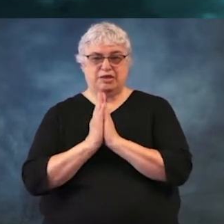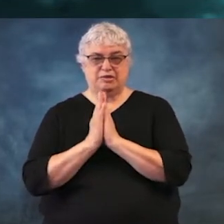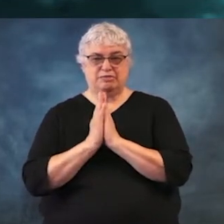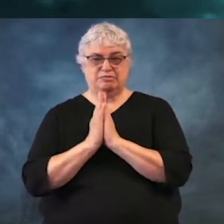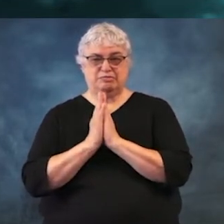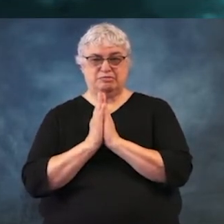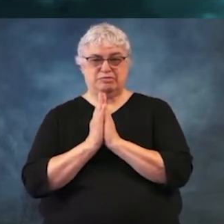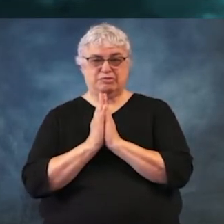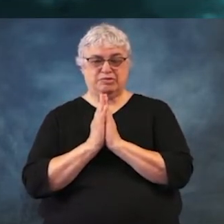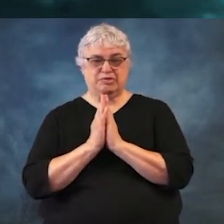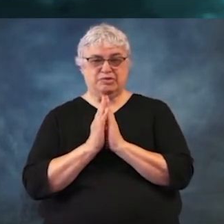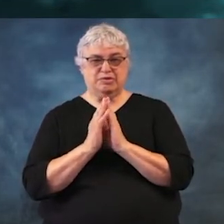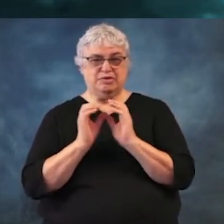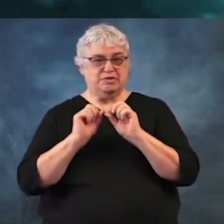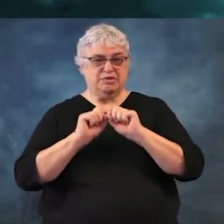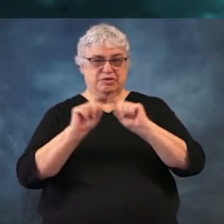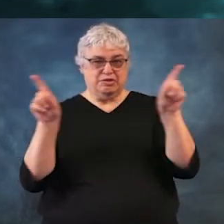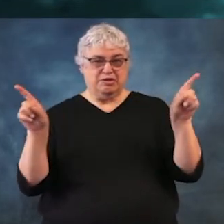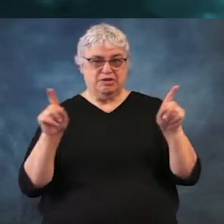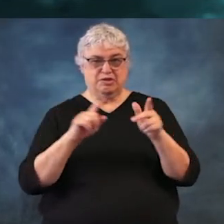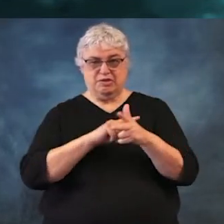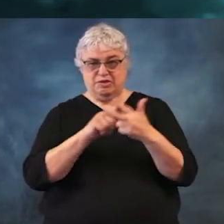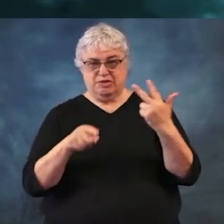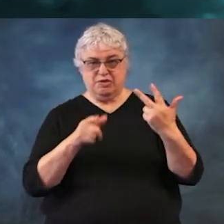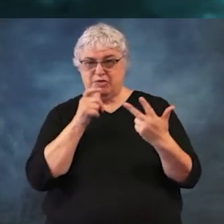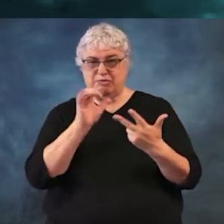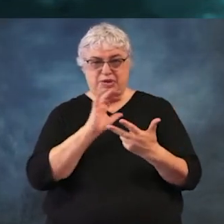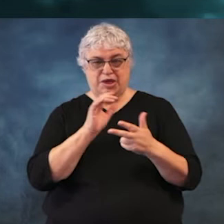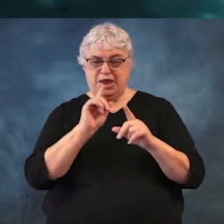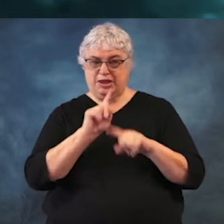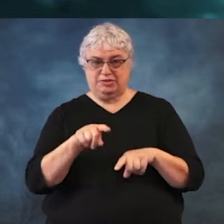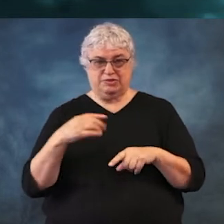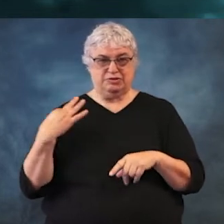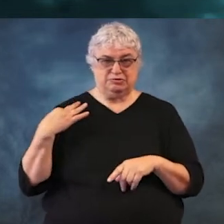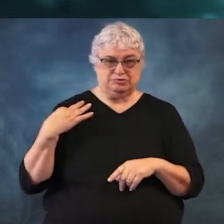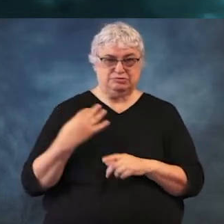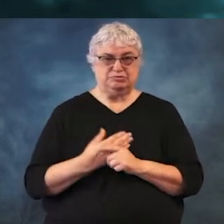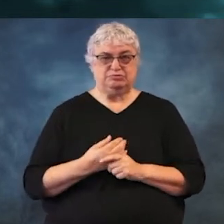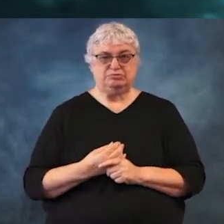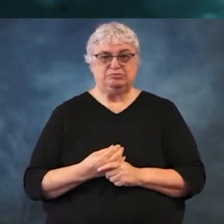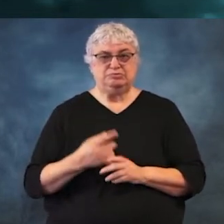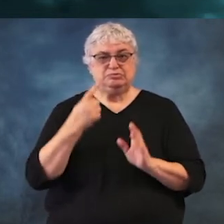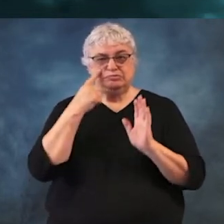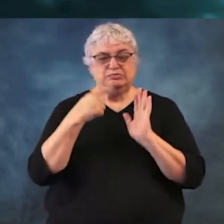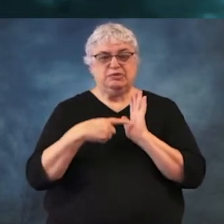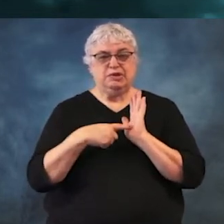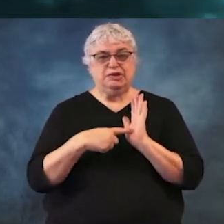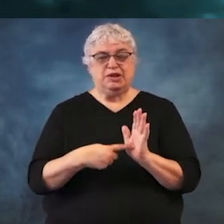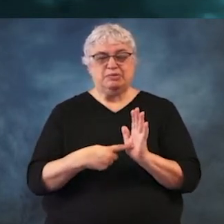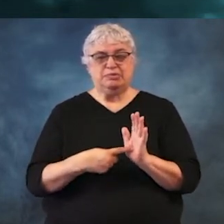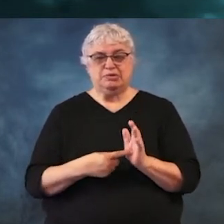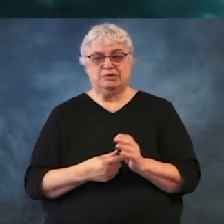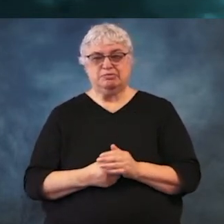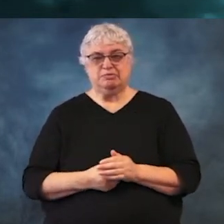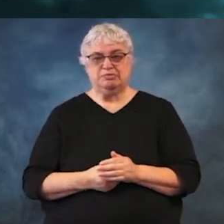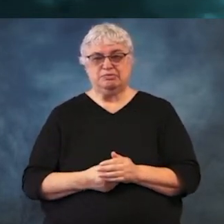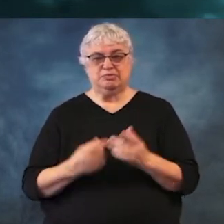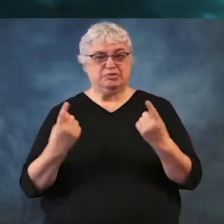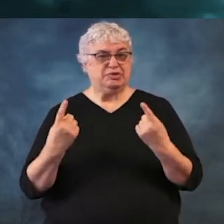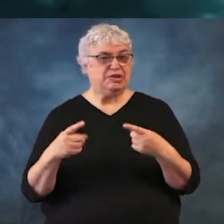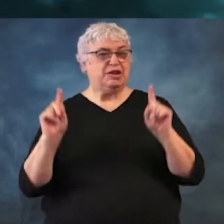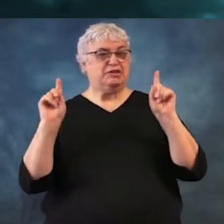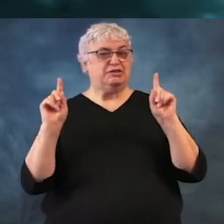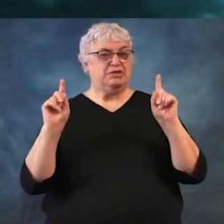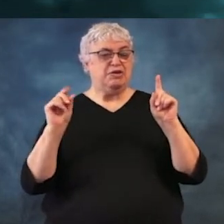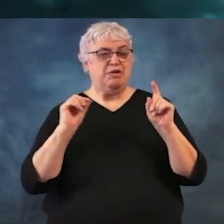I'll put this question out to anybody who wants to answer it. What are some examples of some